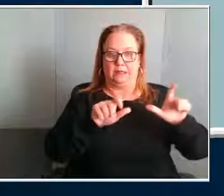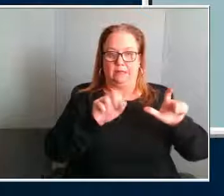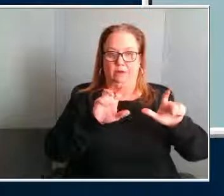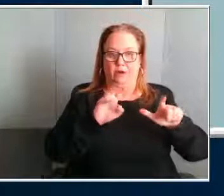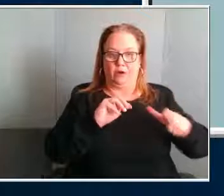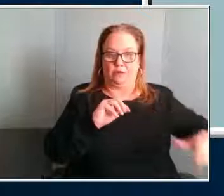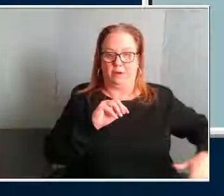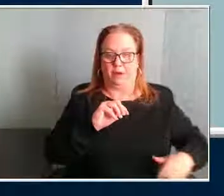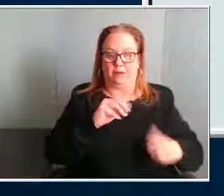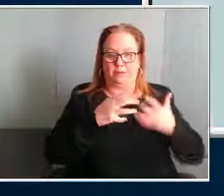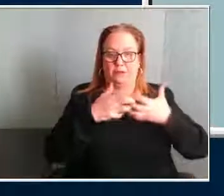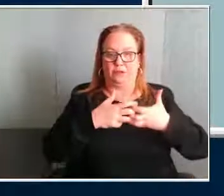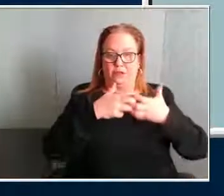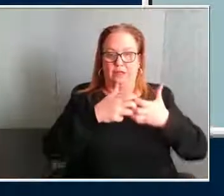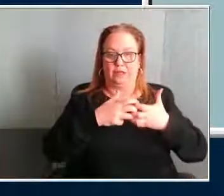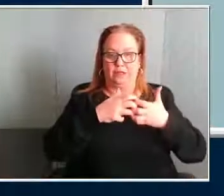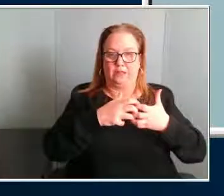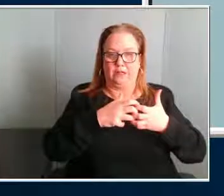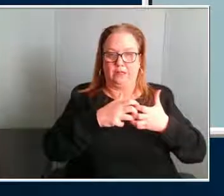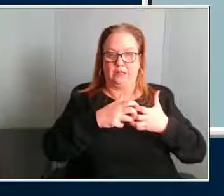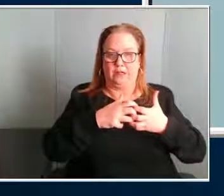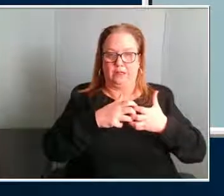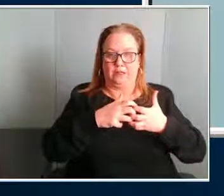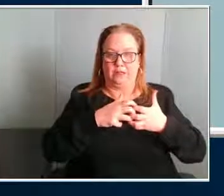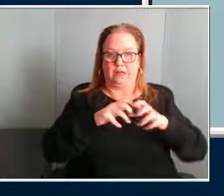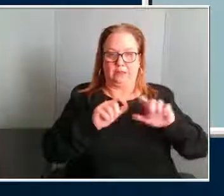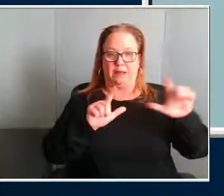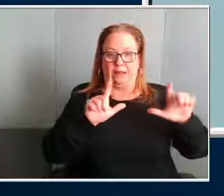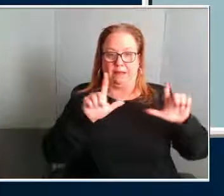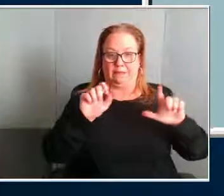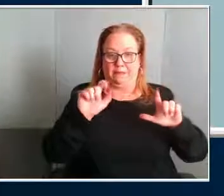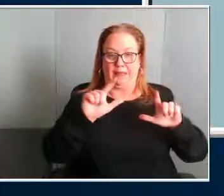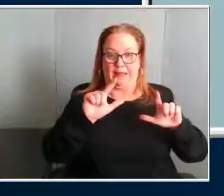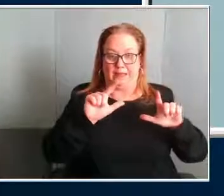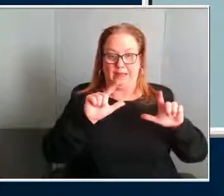it and prop my left leg on it.